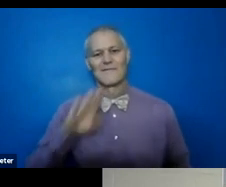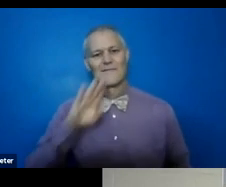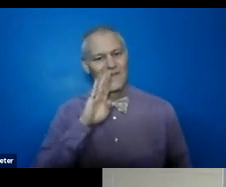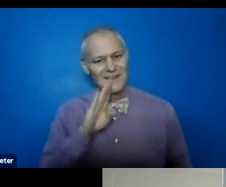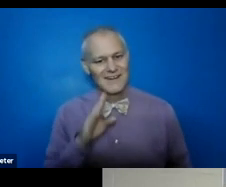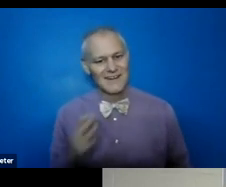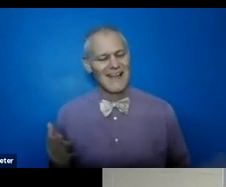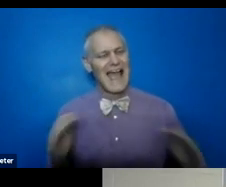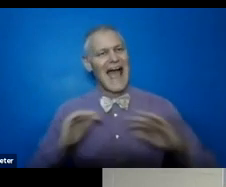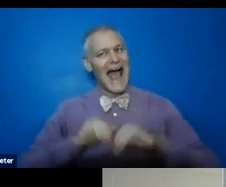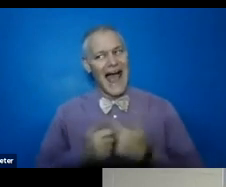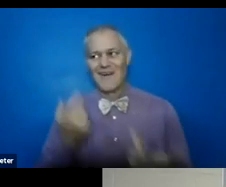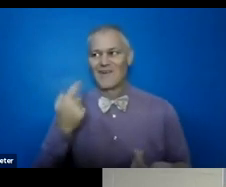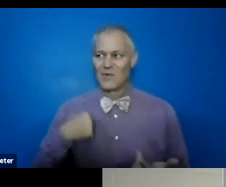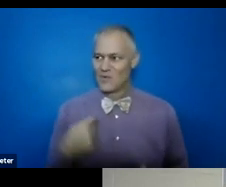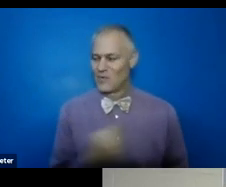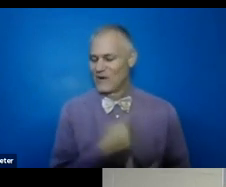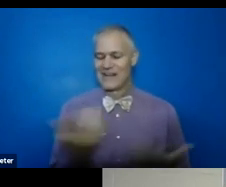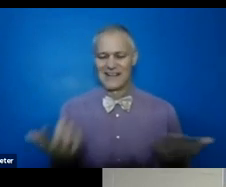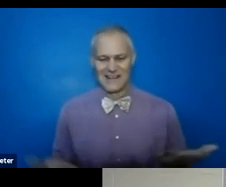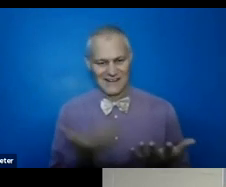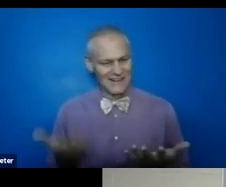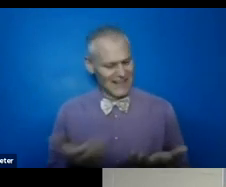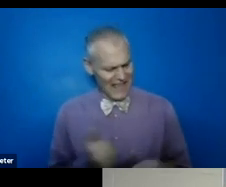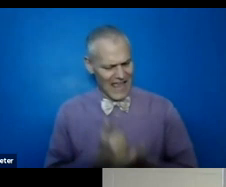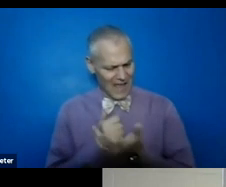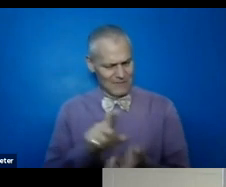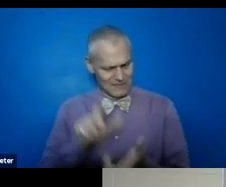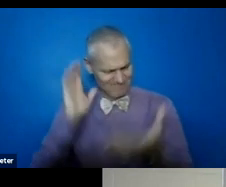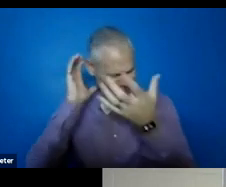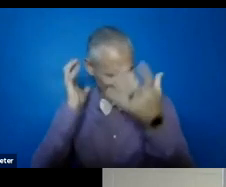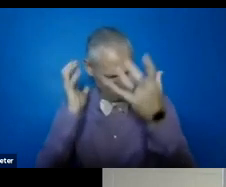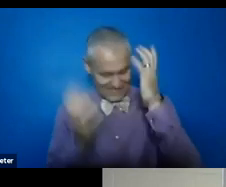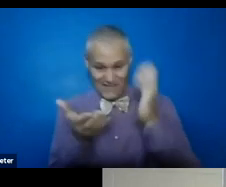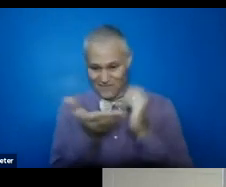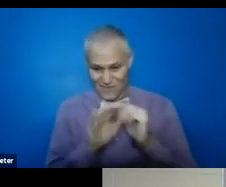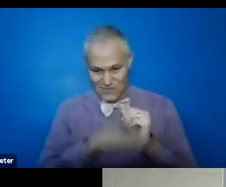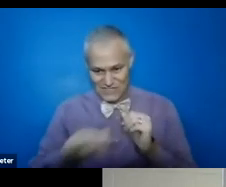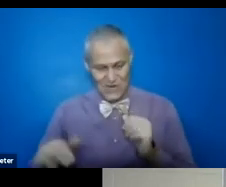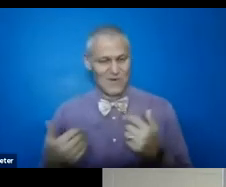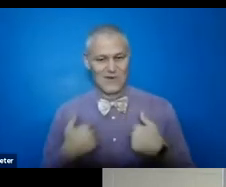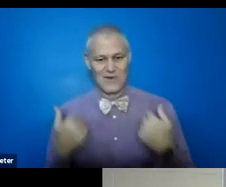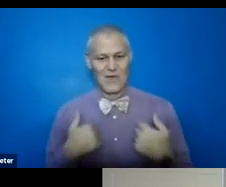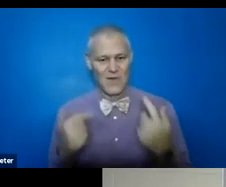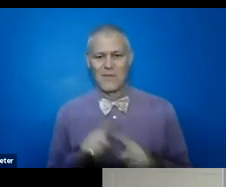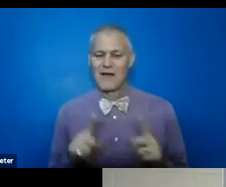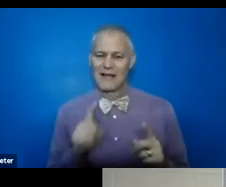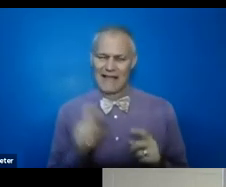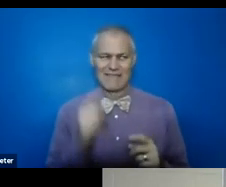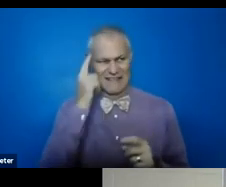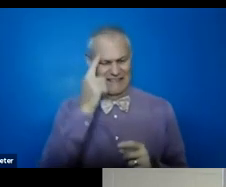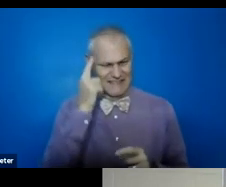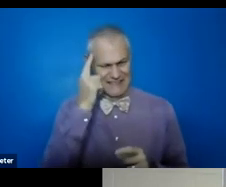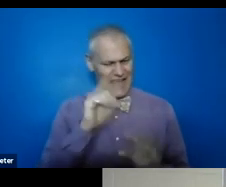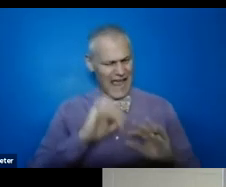like, is like we're focusing on helping change the mindset of the children or the youth, but we really need to be thinking about how do we